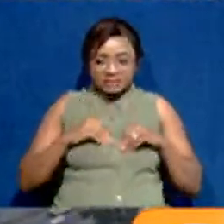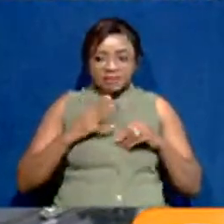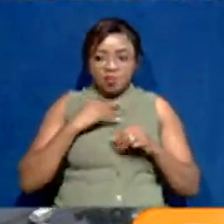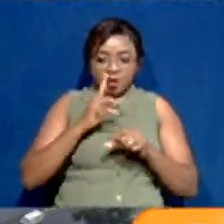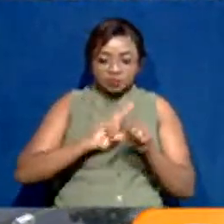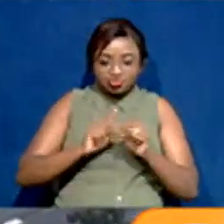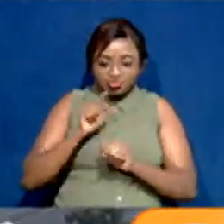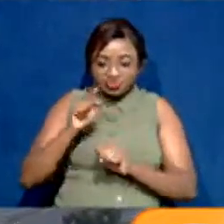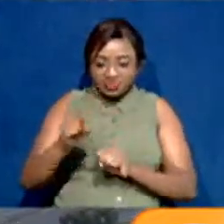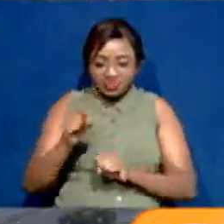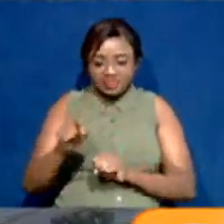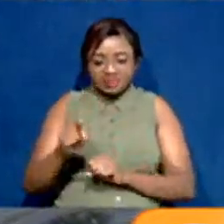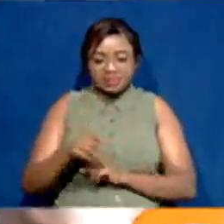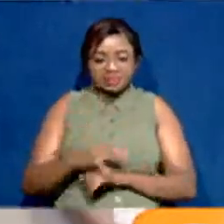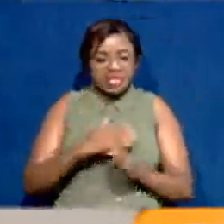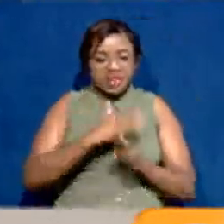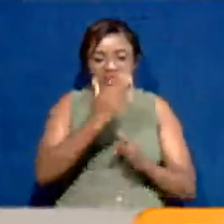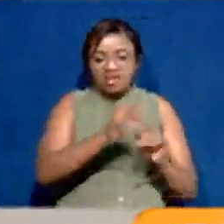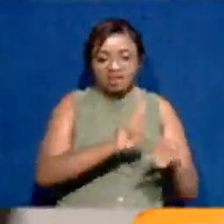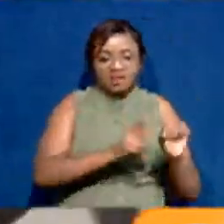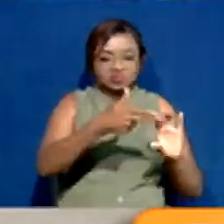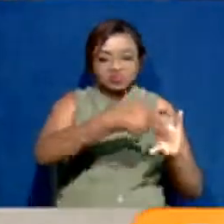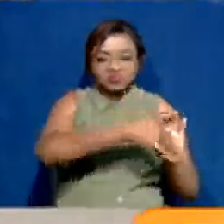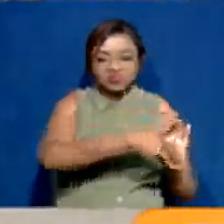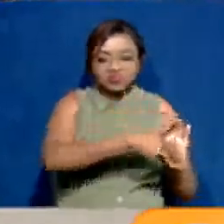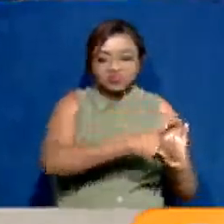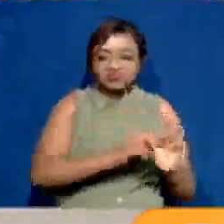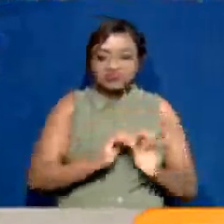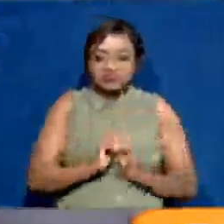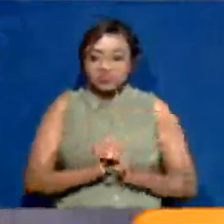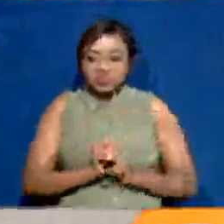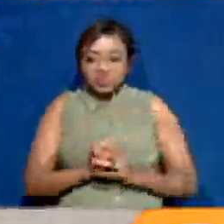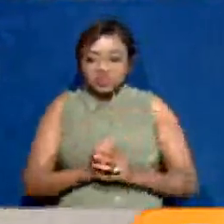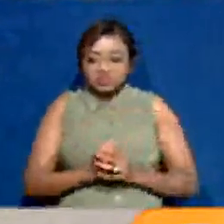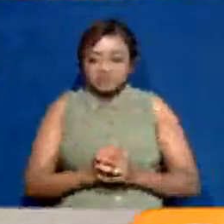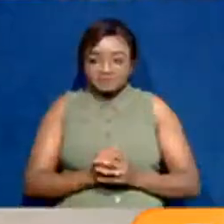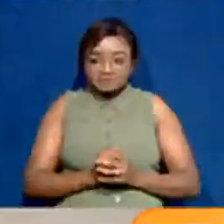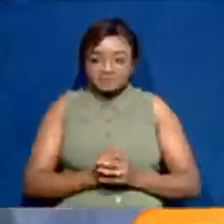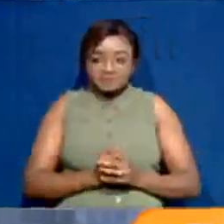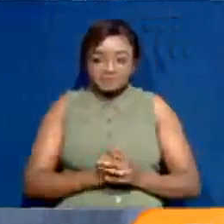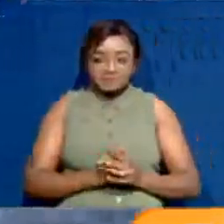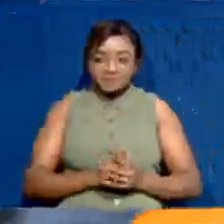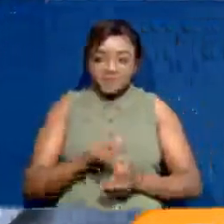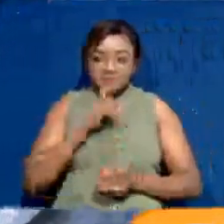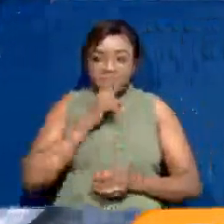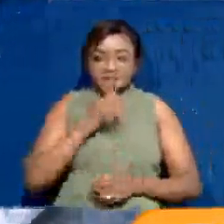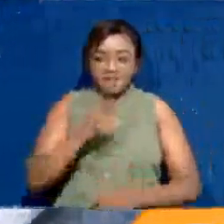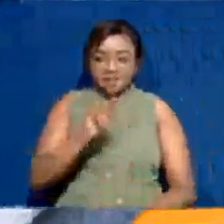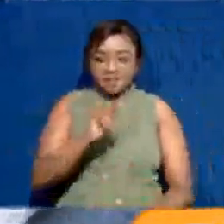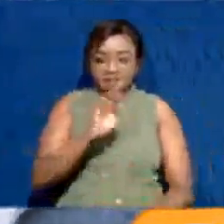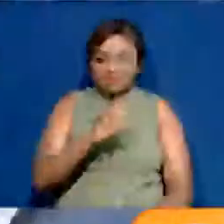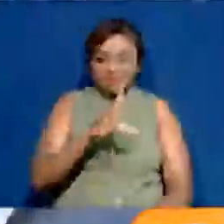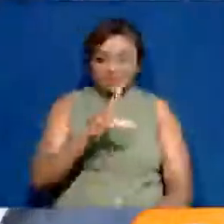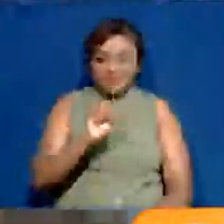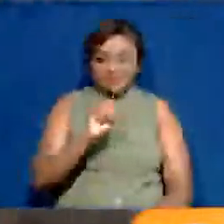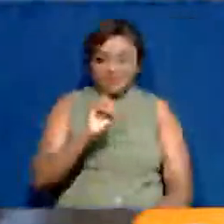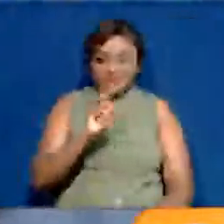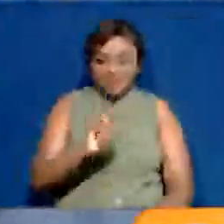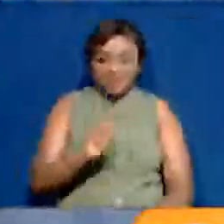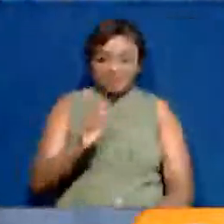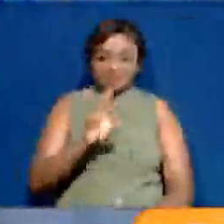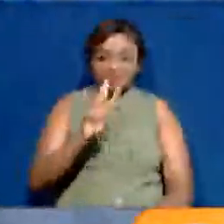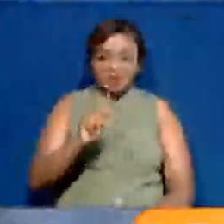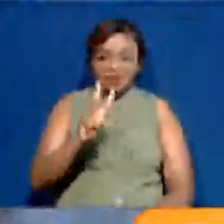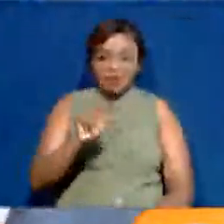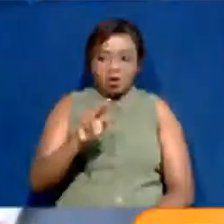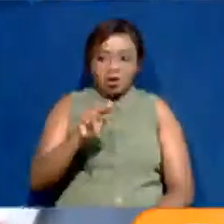using fossil fuels. No one better understands the benefit of this transition than Nelson Mwangi, a matatu